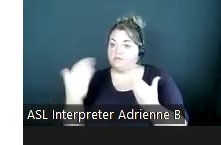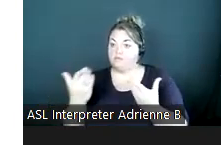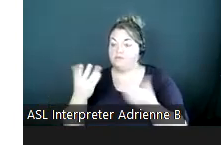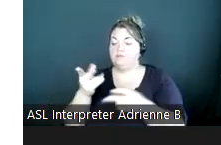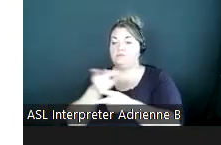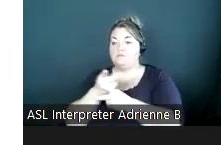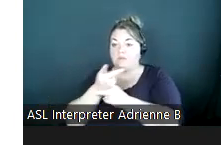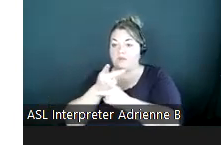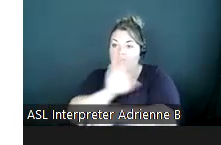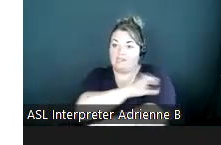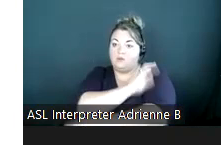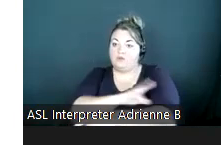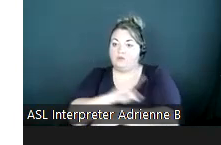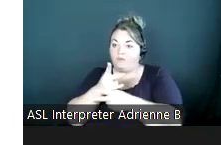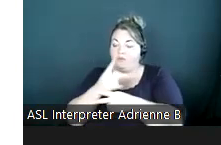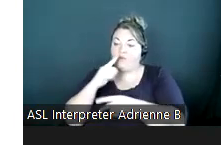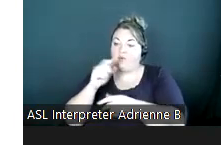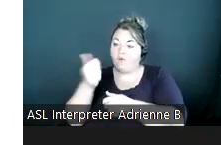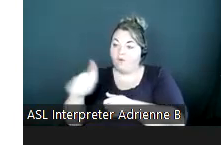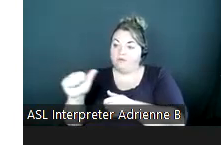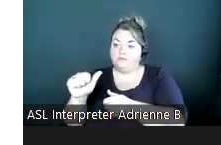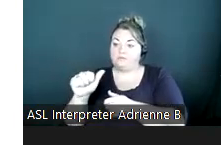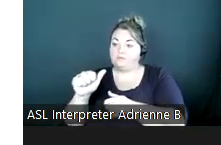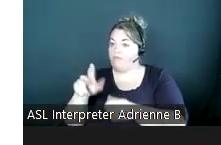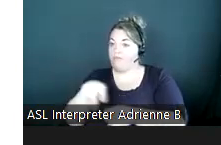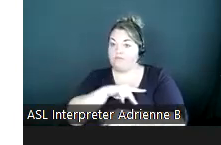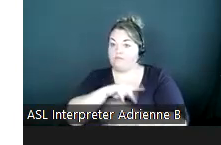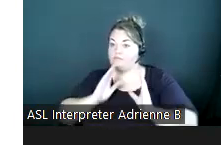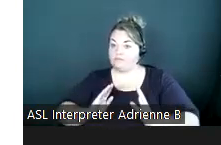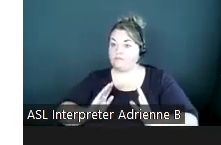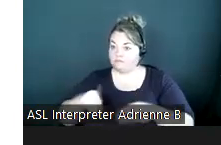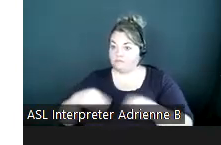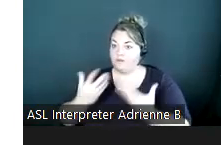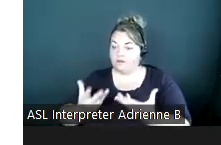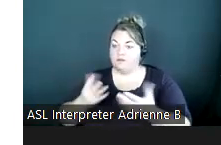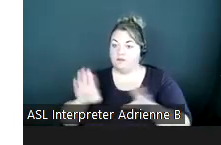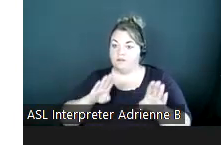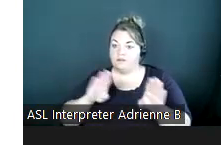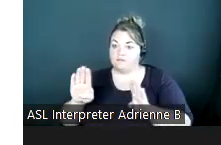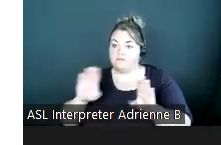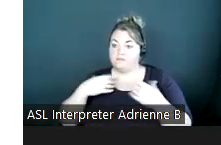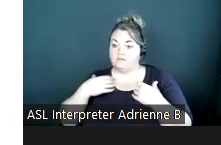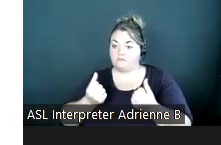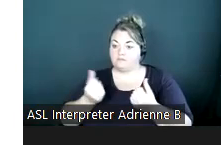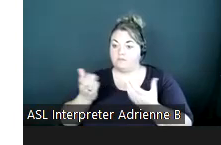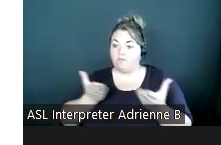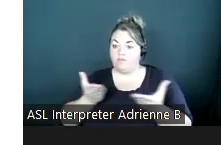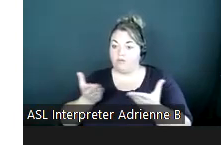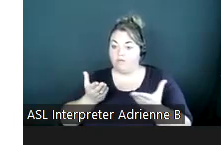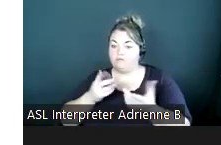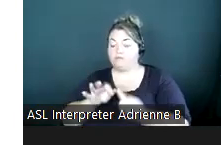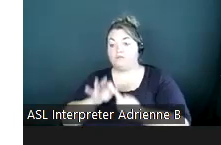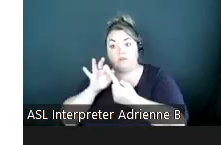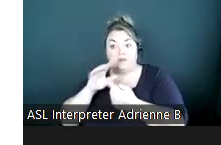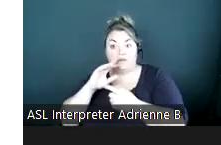supervision to all personnel providing behavioral health services. Now there is an exception, and that is specifically for peer